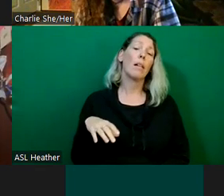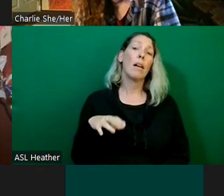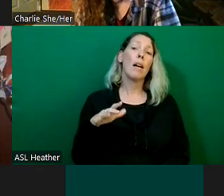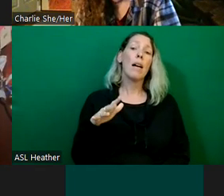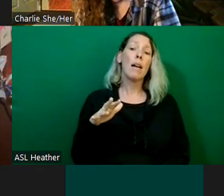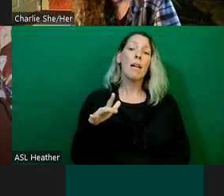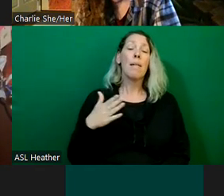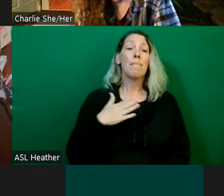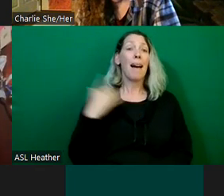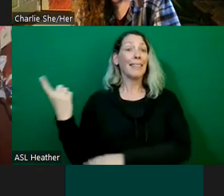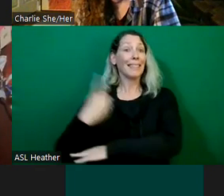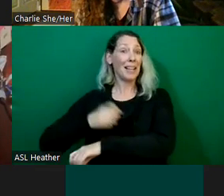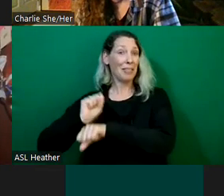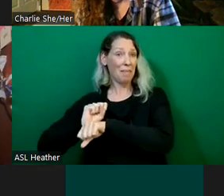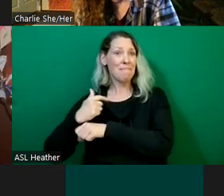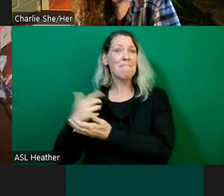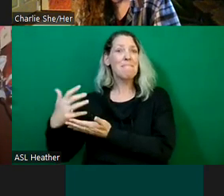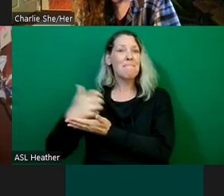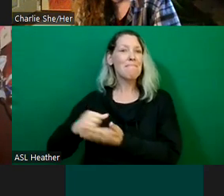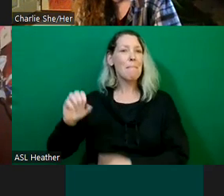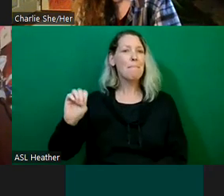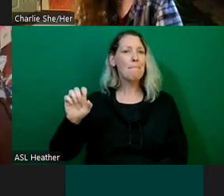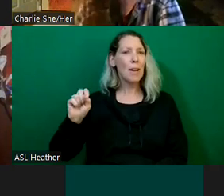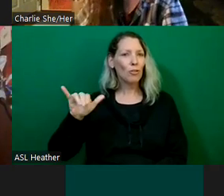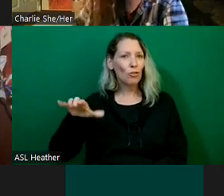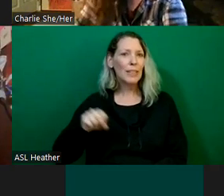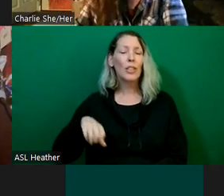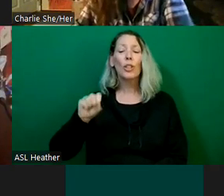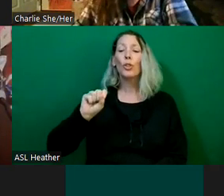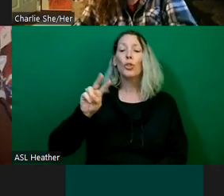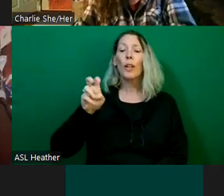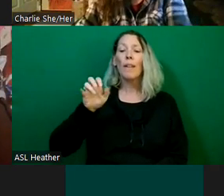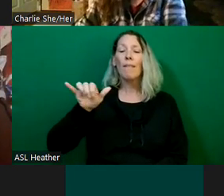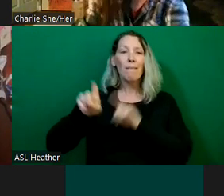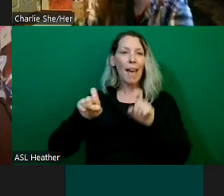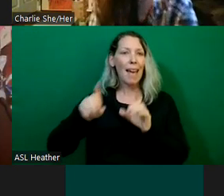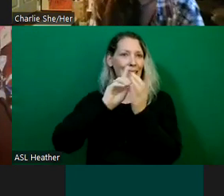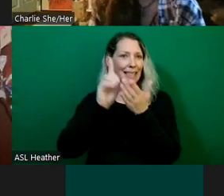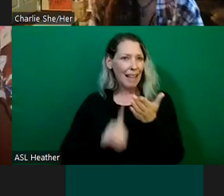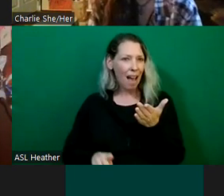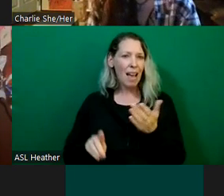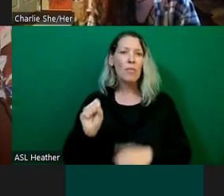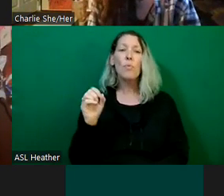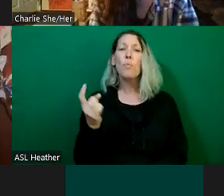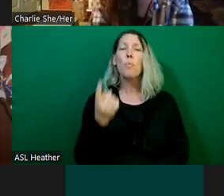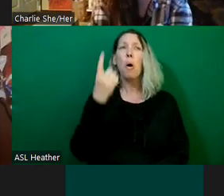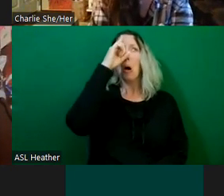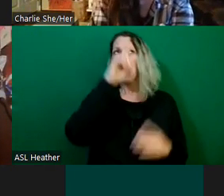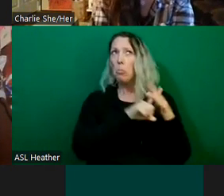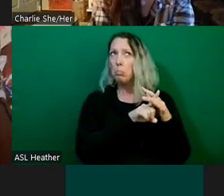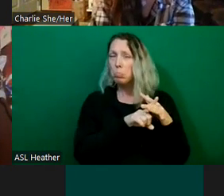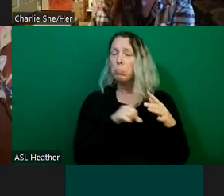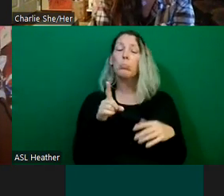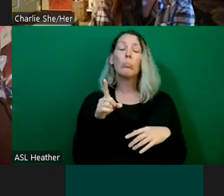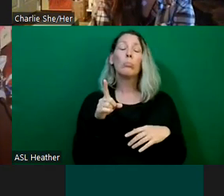In my day job, I collect metrics and do survey design. And so one thought for me is